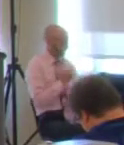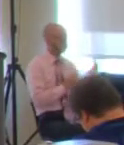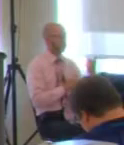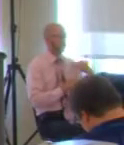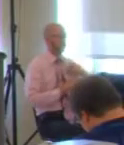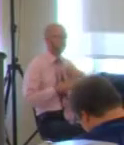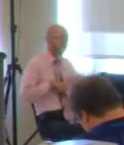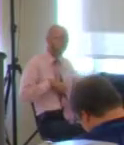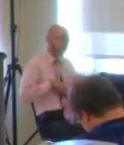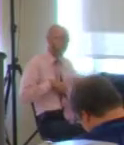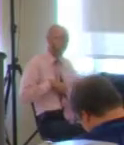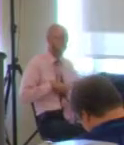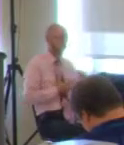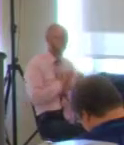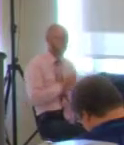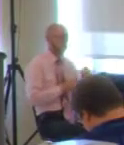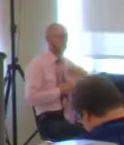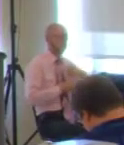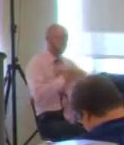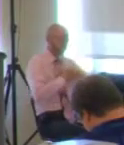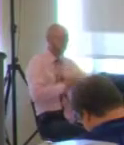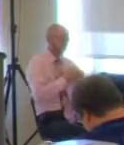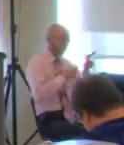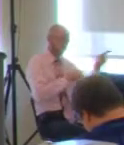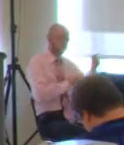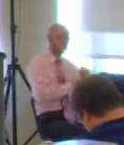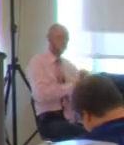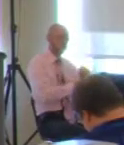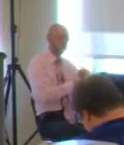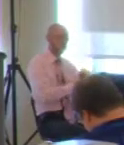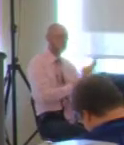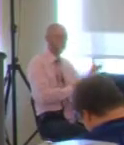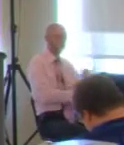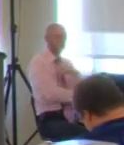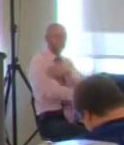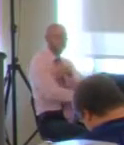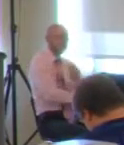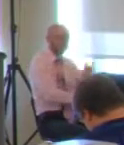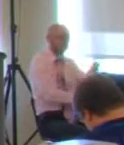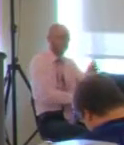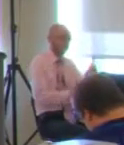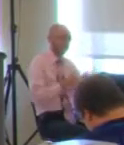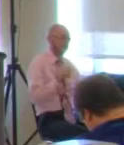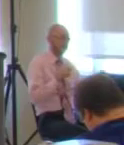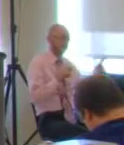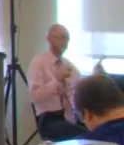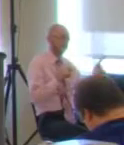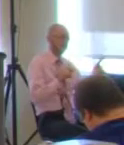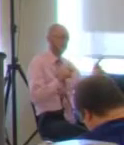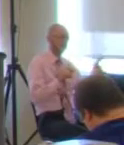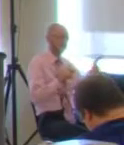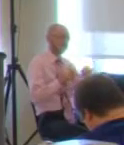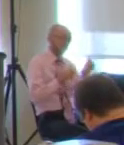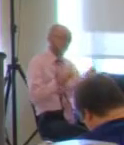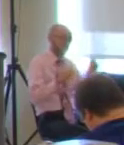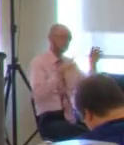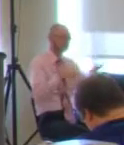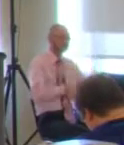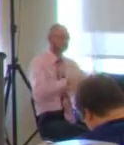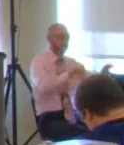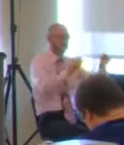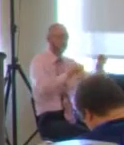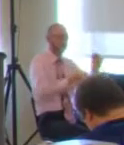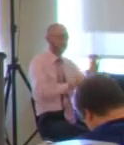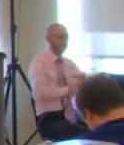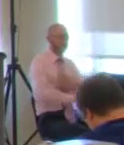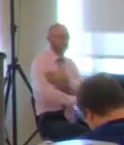have stressors at work. And the fact is you want to empower people to be able to tolerate them and to achieve competitive work if that's